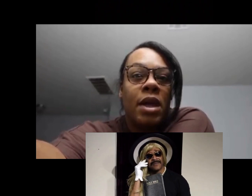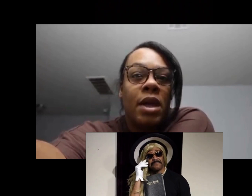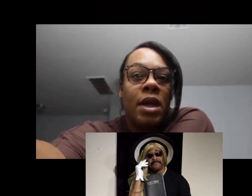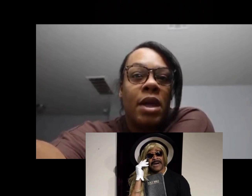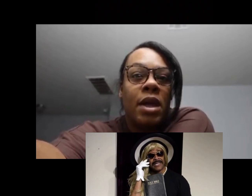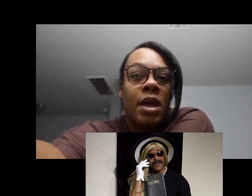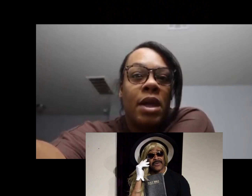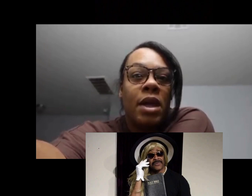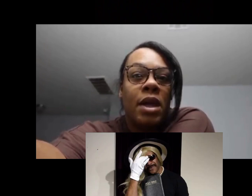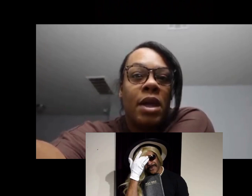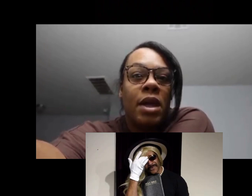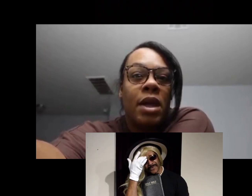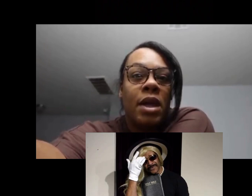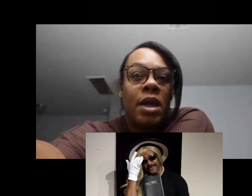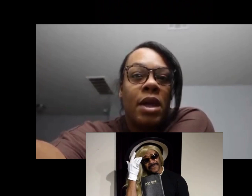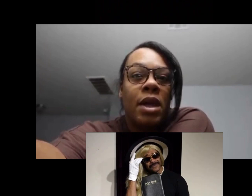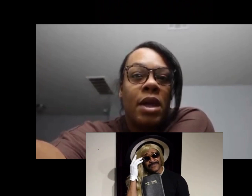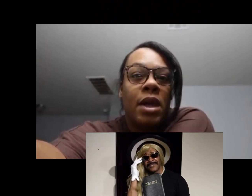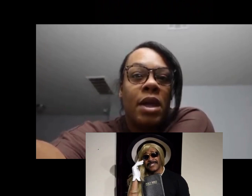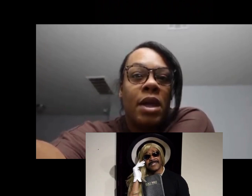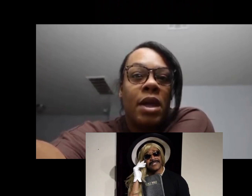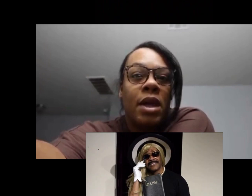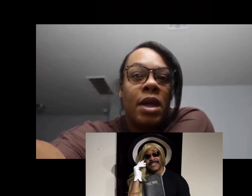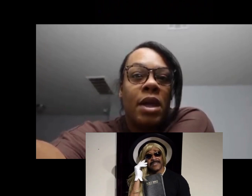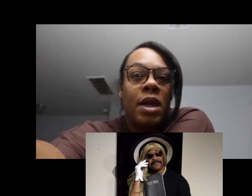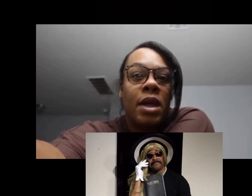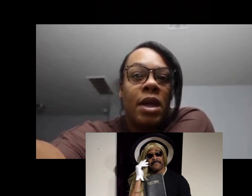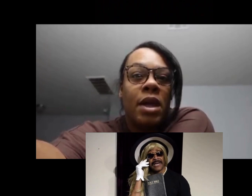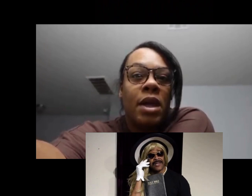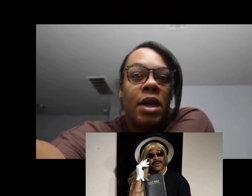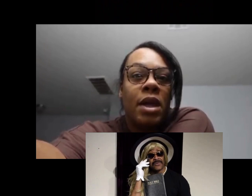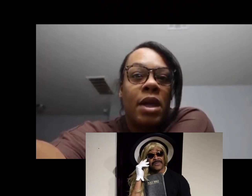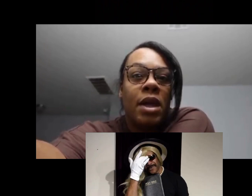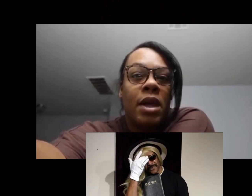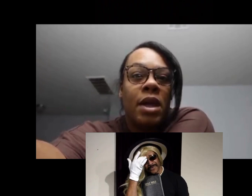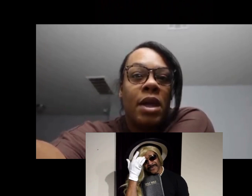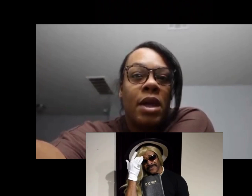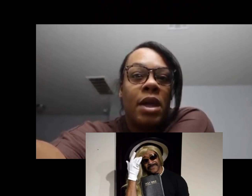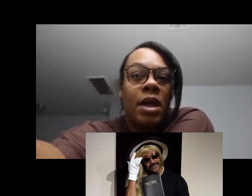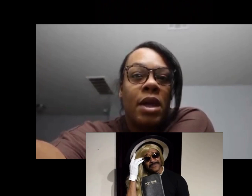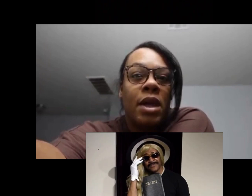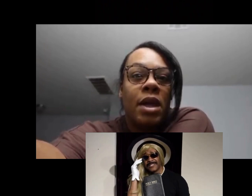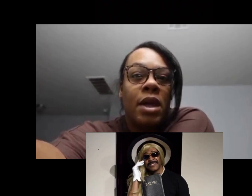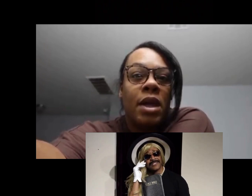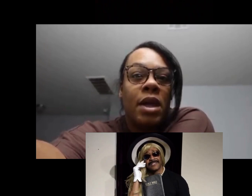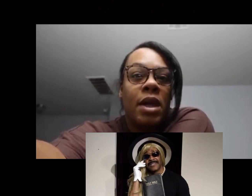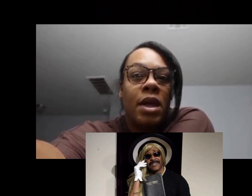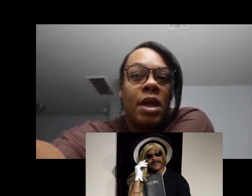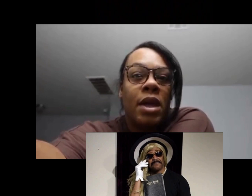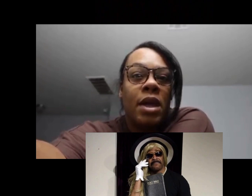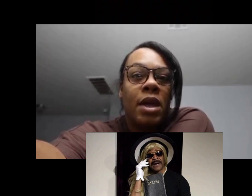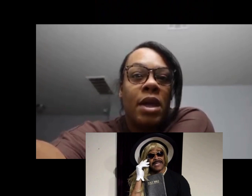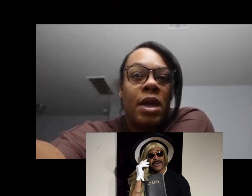into the clickbait, like that thumbnail. We talking about my Jazzy Life.